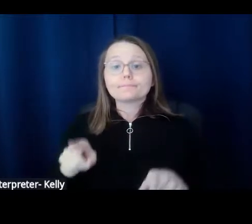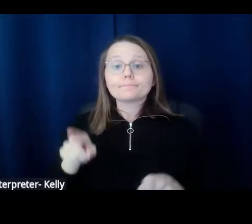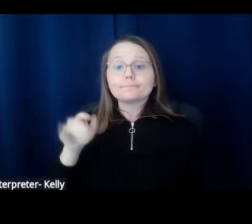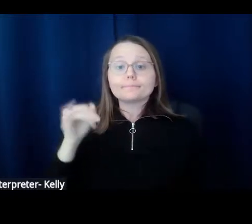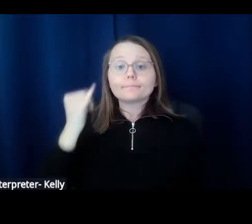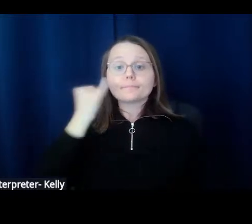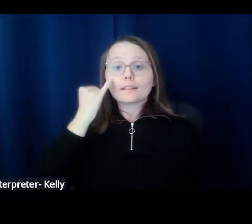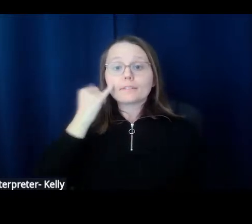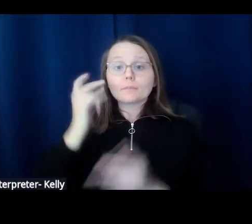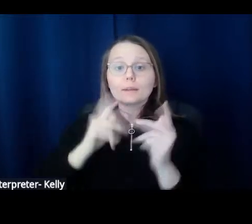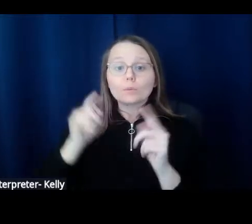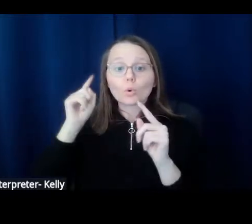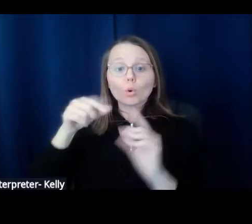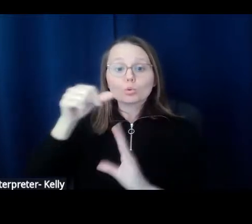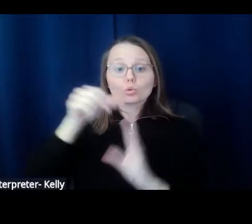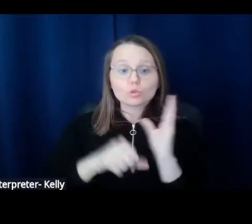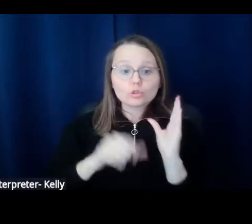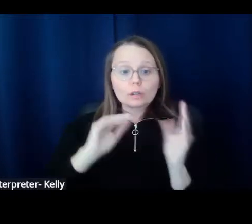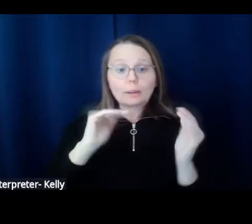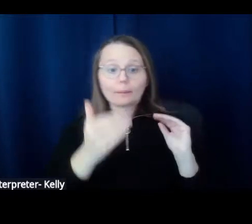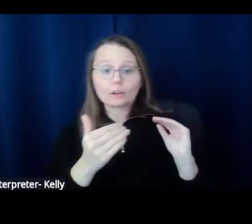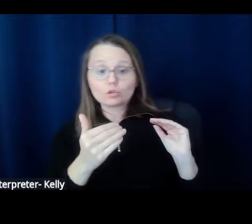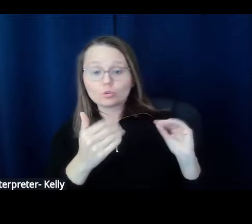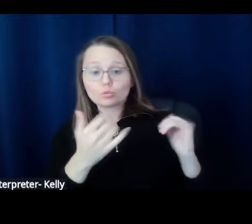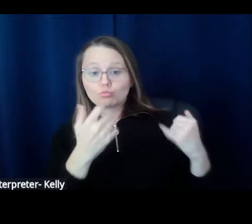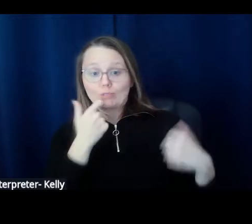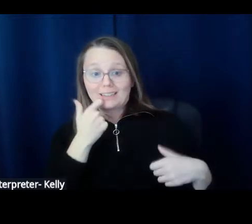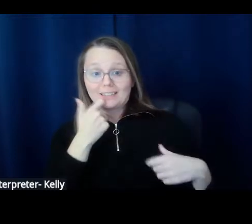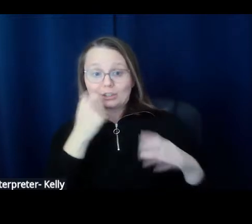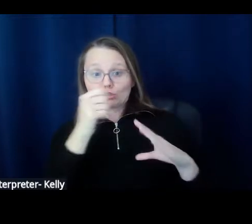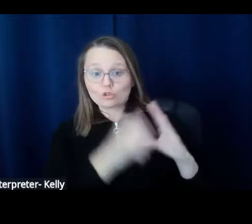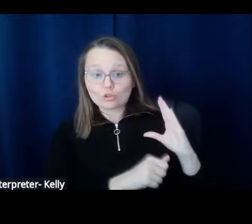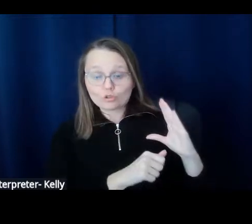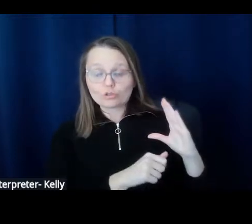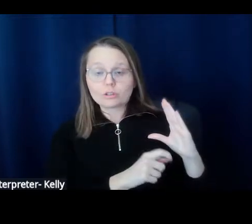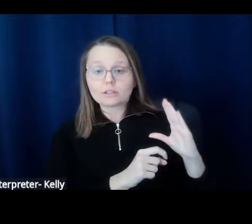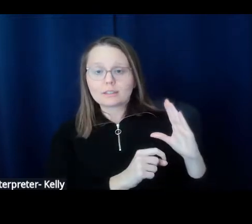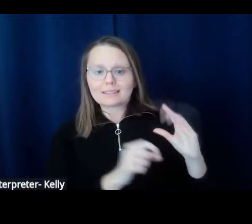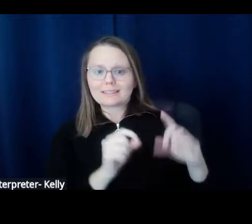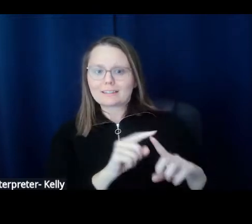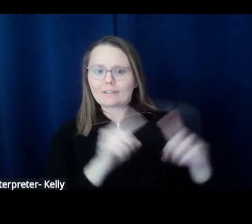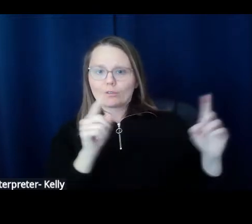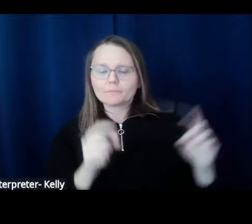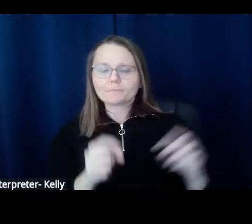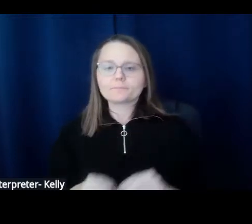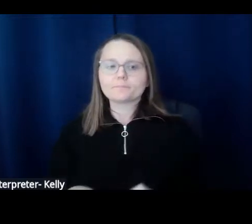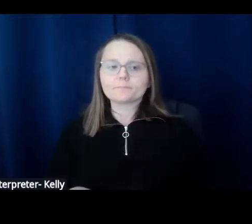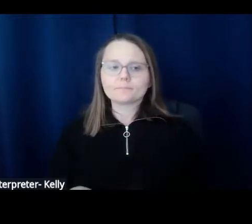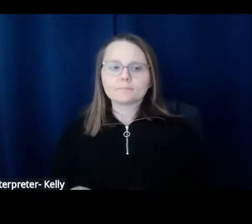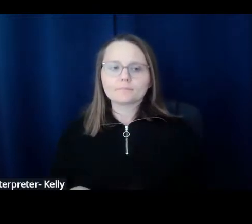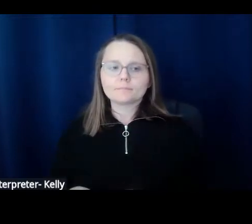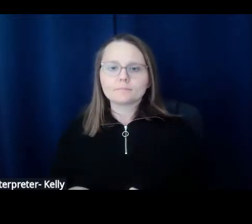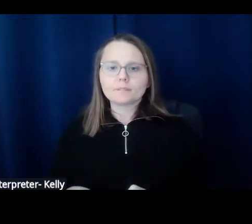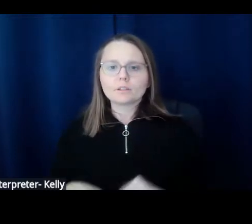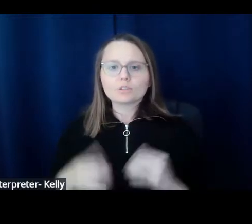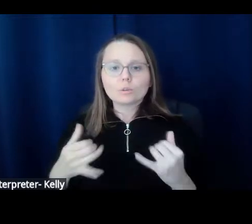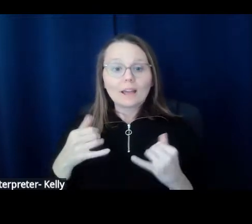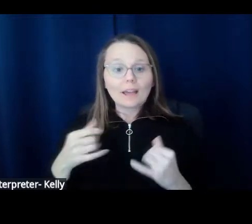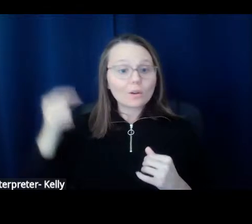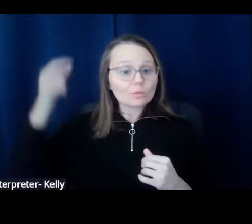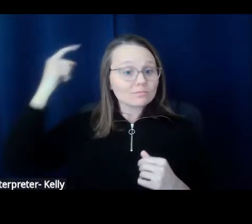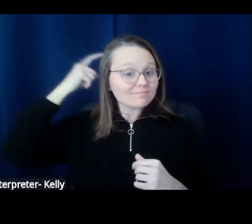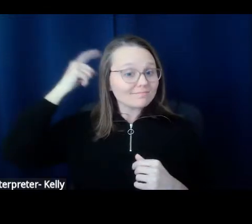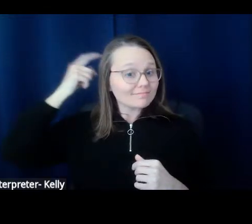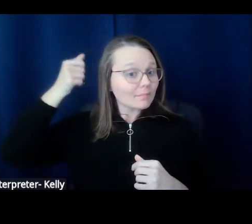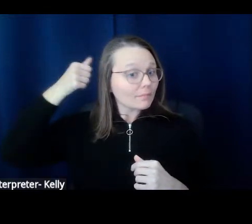had surgery comparatively recently, and it's not making a dent in your skull, but something behind